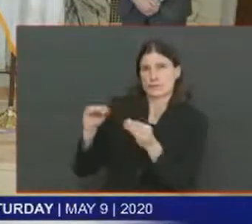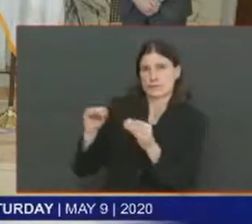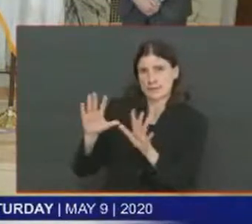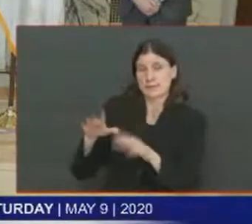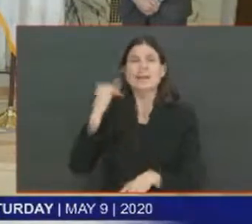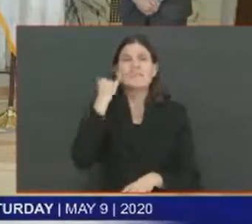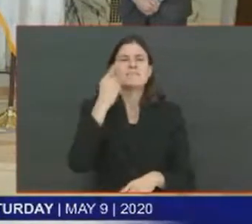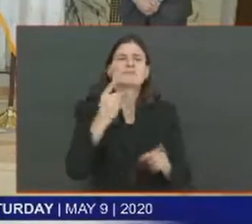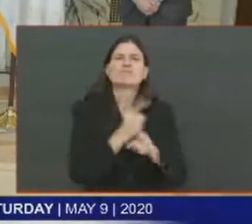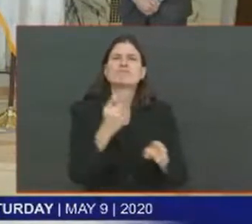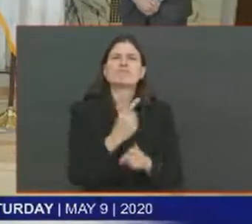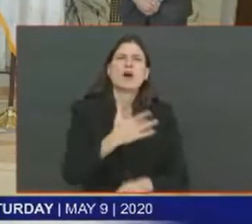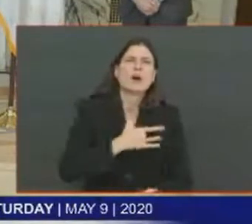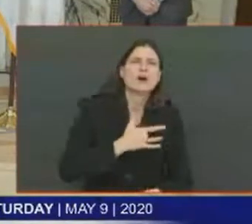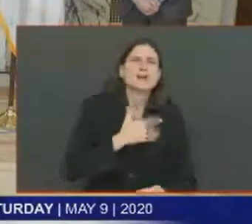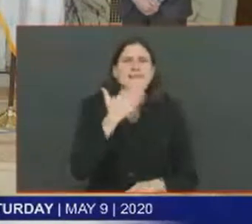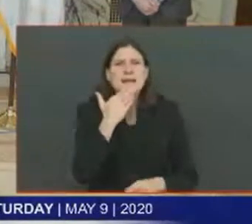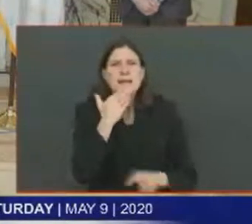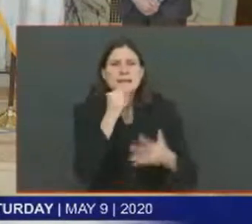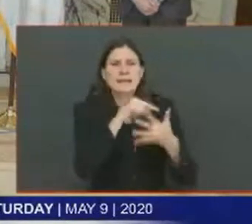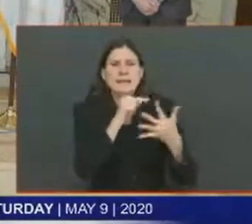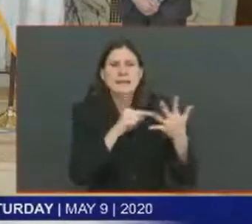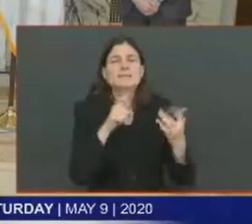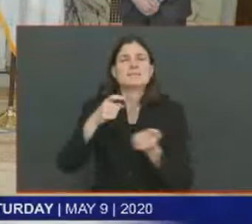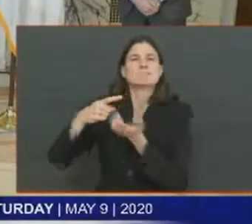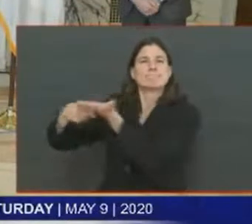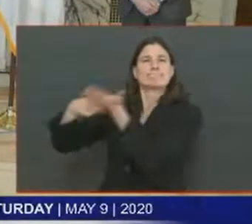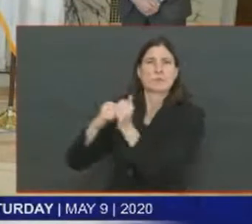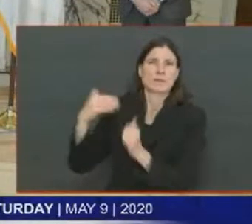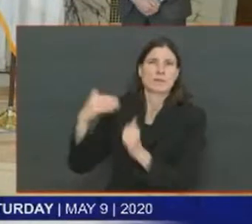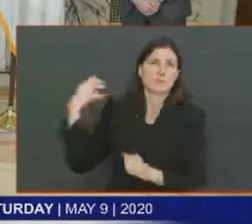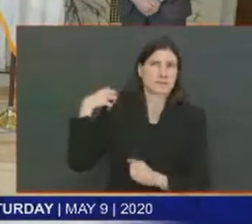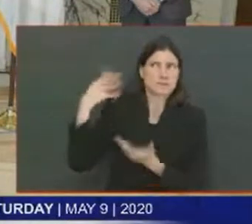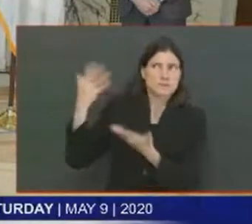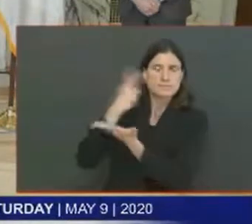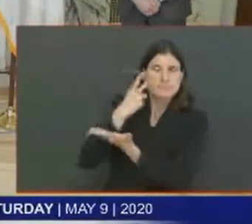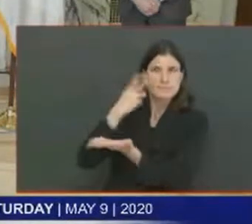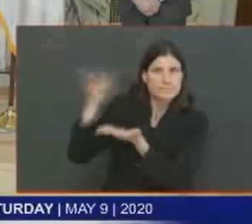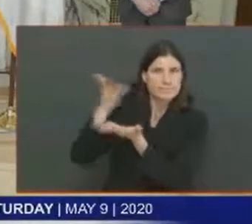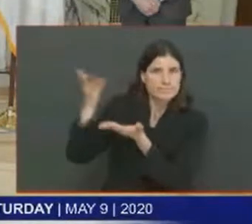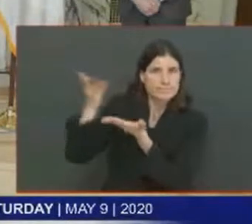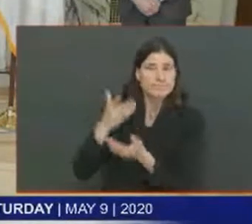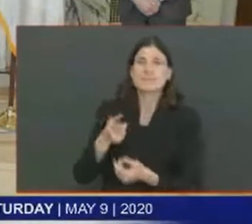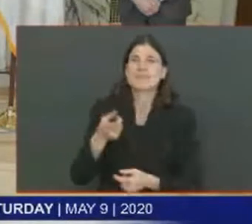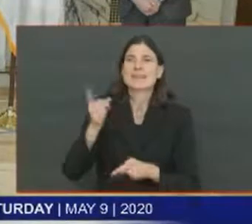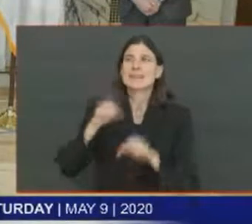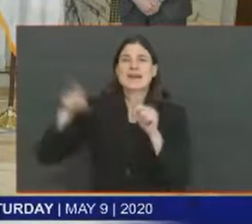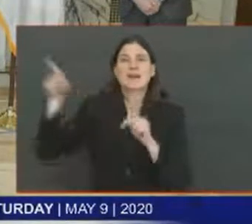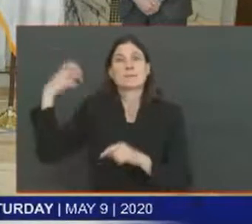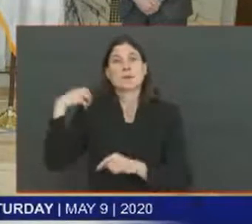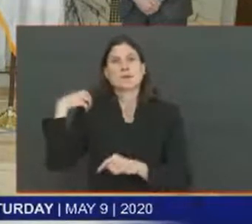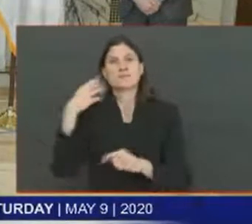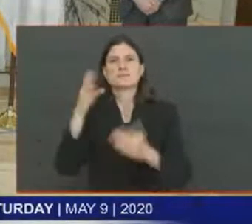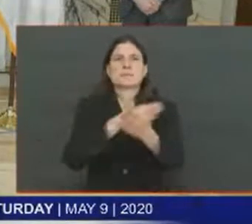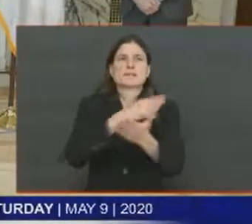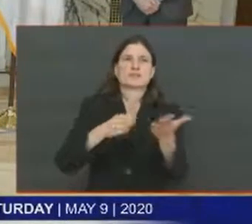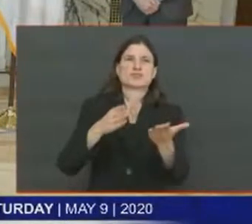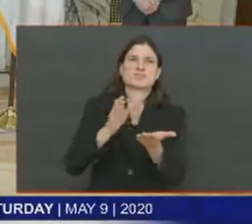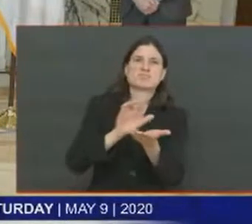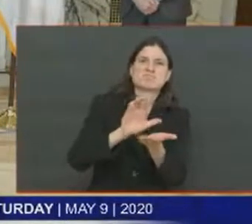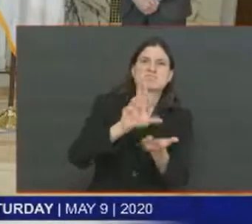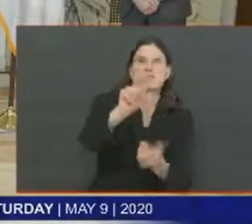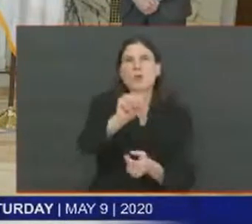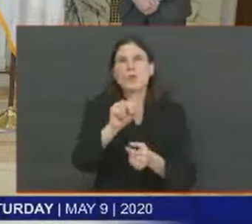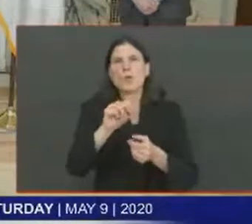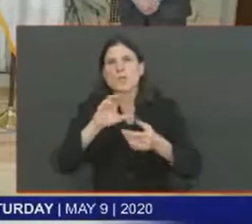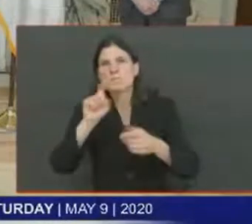Attorney General. This is a time for the whole country as we go forward. We need to take extra care for those with underlying health conditions